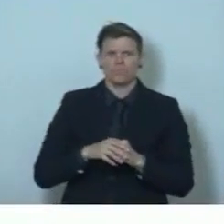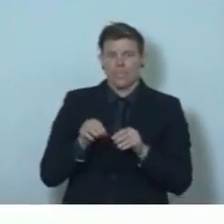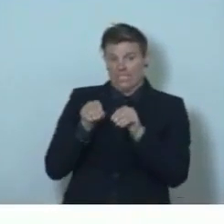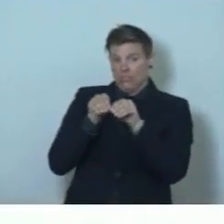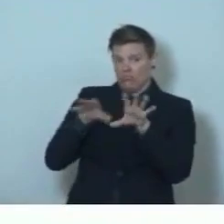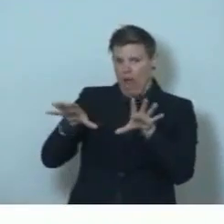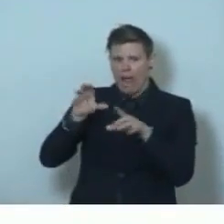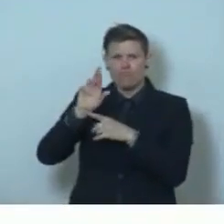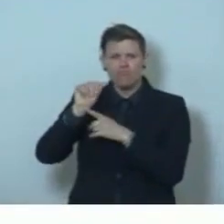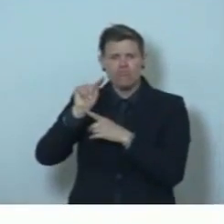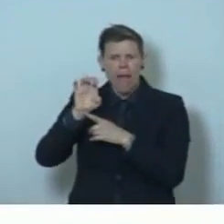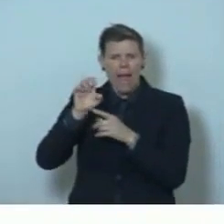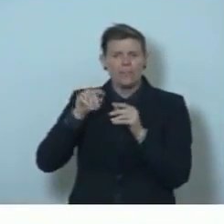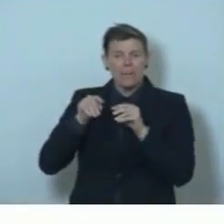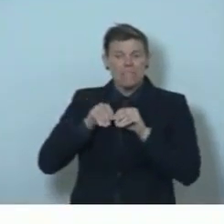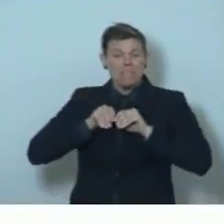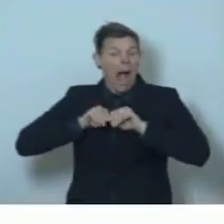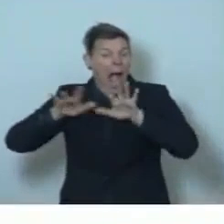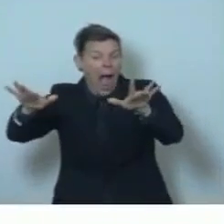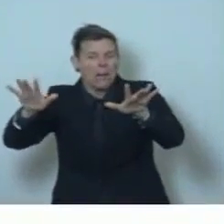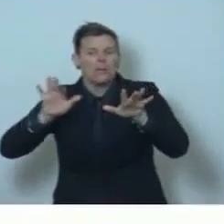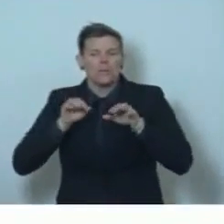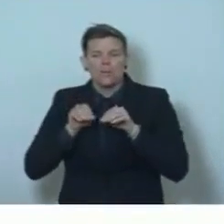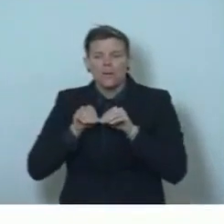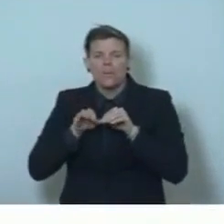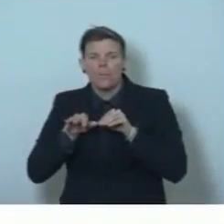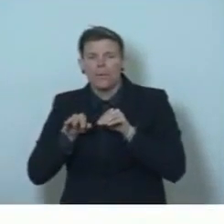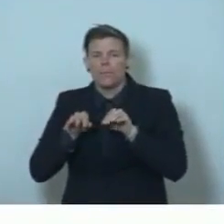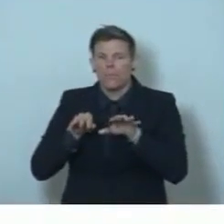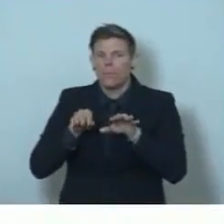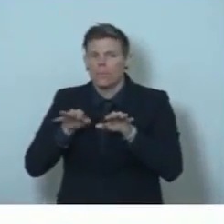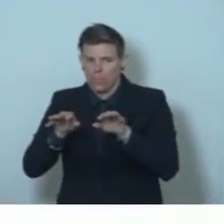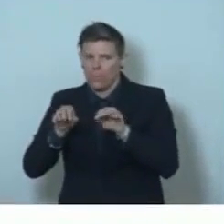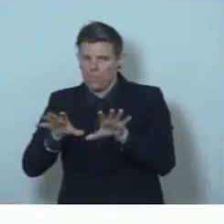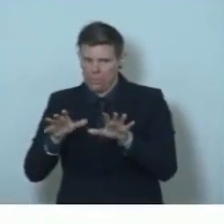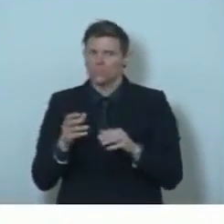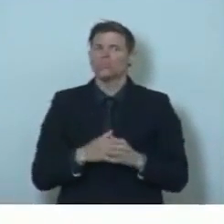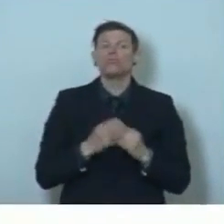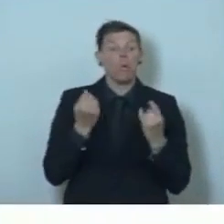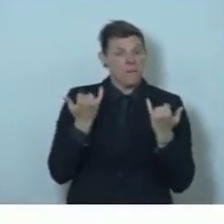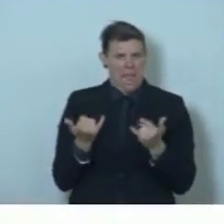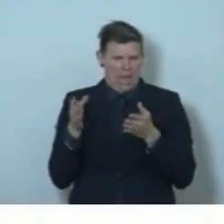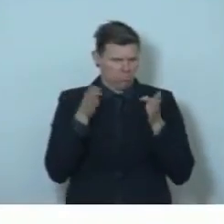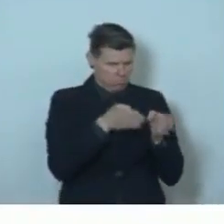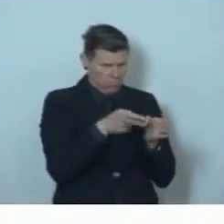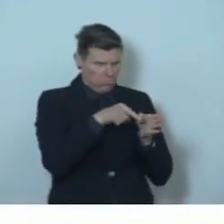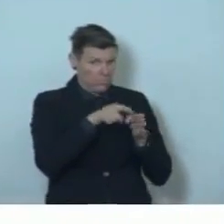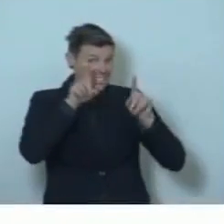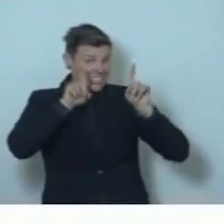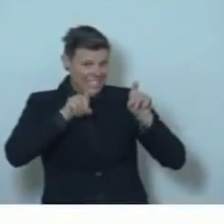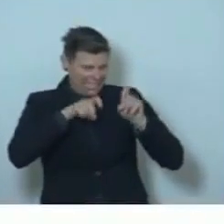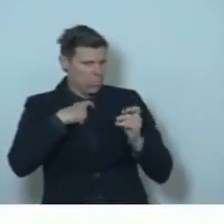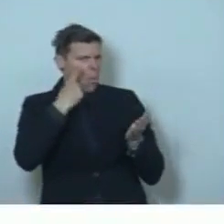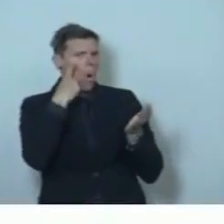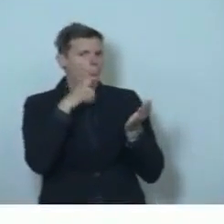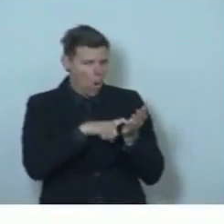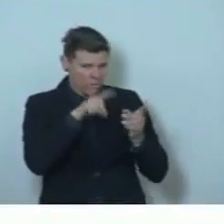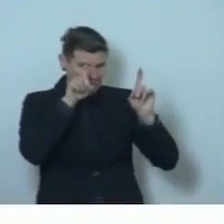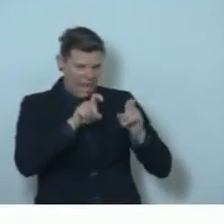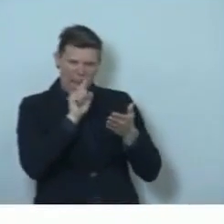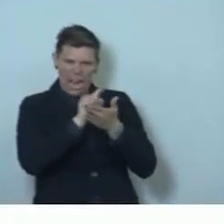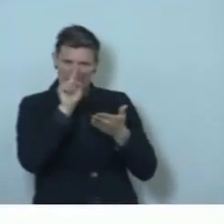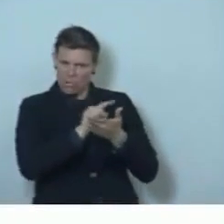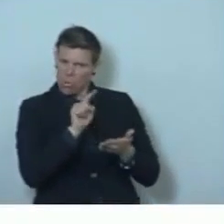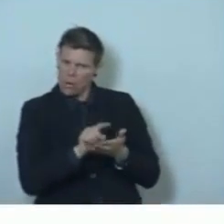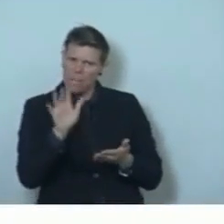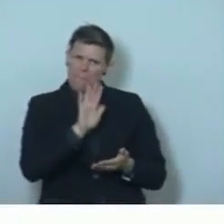minute. Testing, we're really dramatically increasing. I say this every week. We had